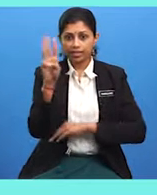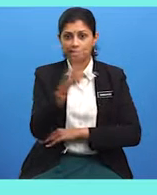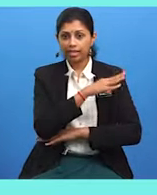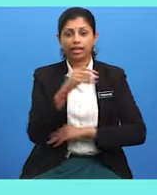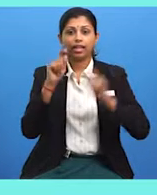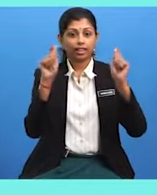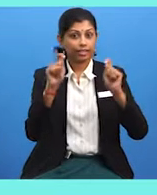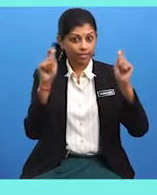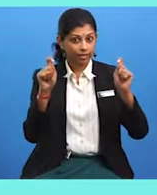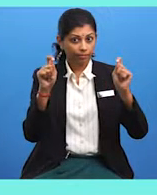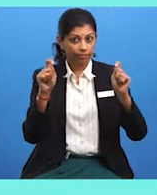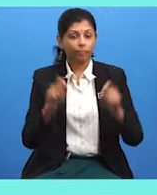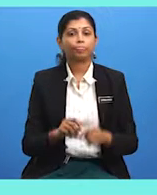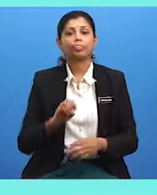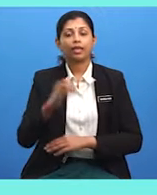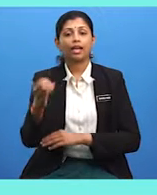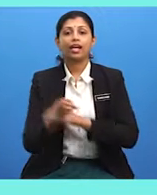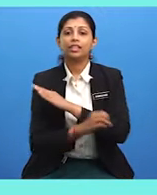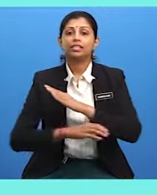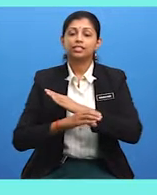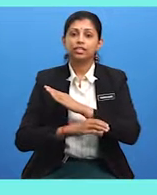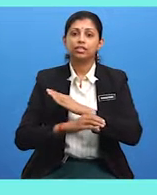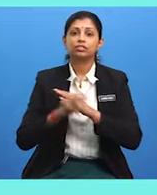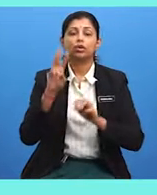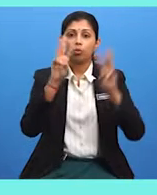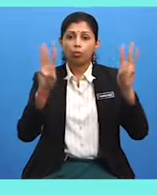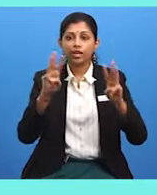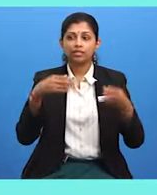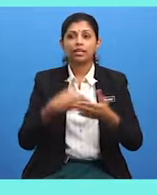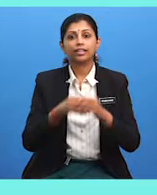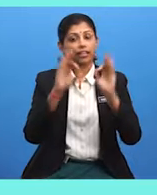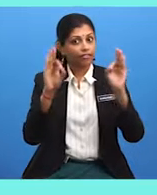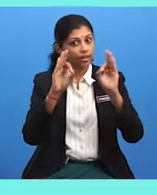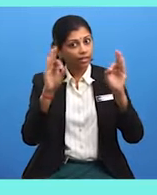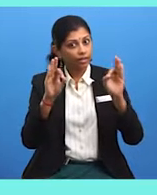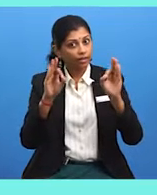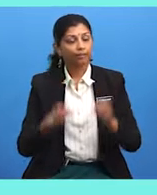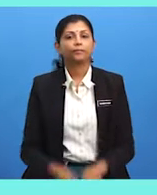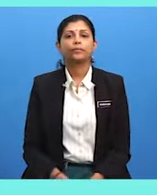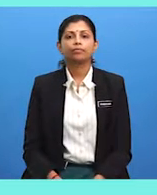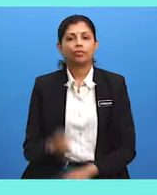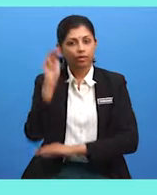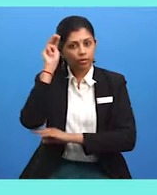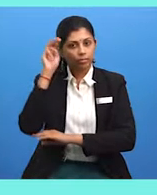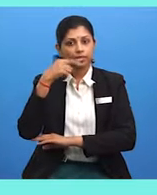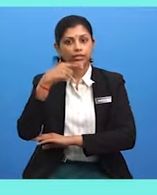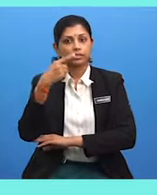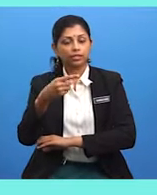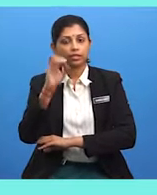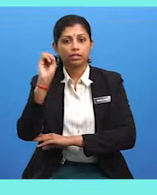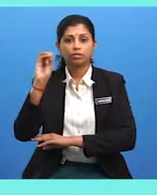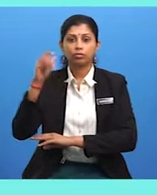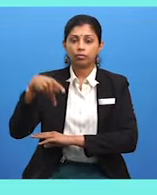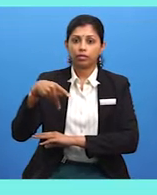while in other states, Wednesday until Friday. The minister said the SOPs will